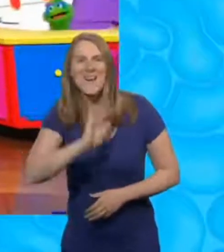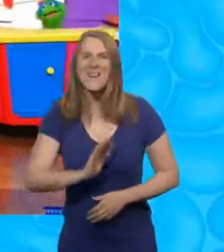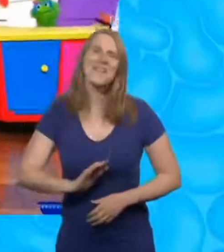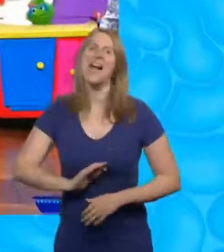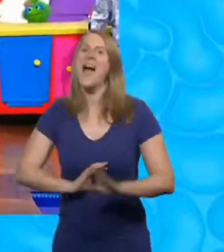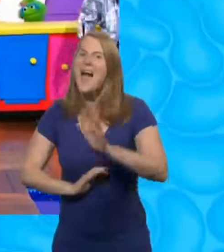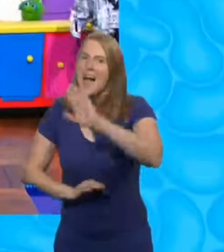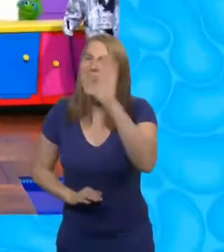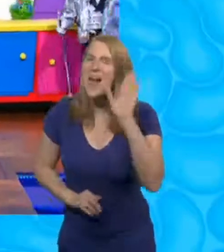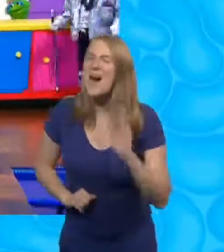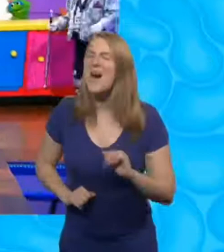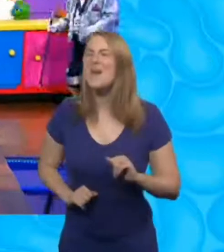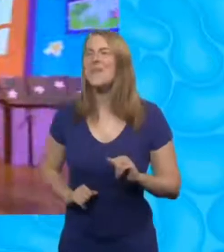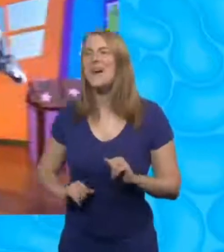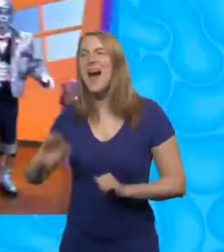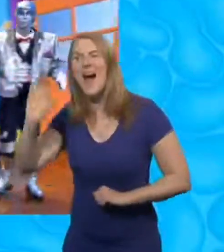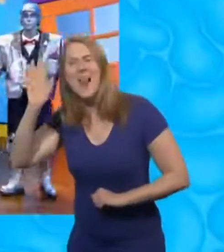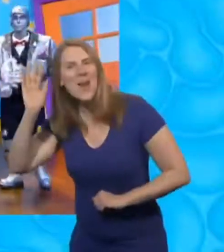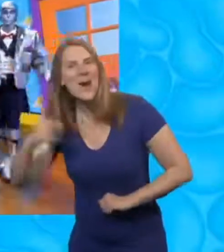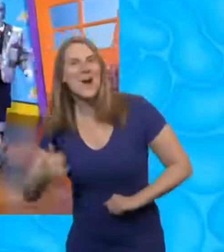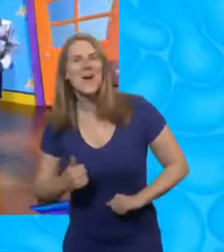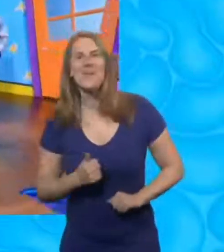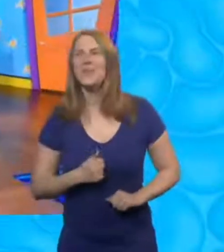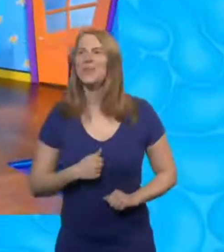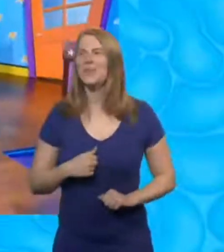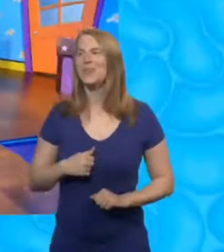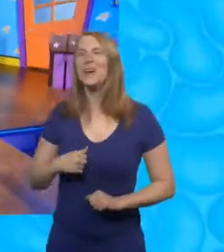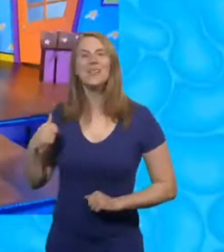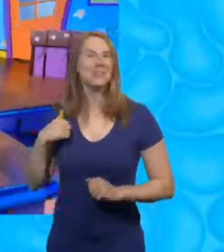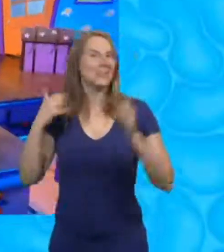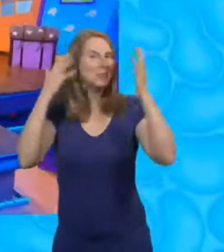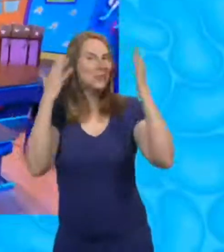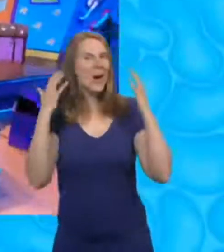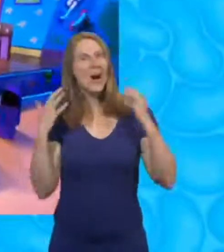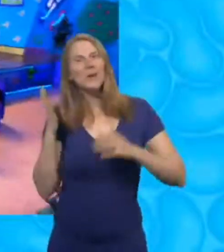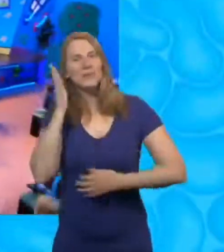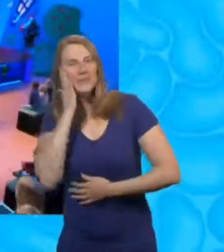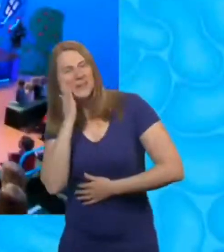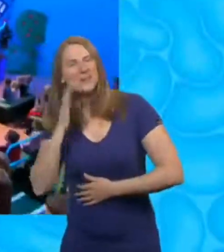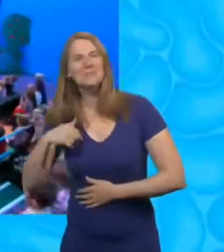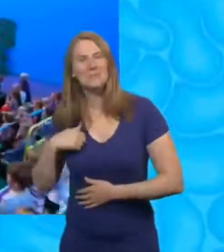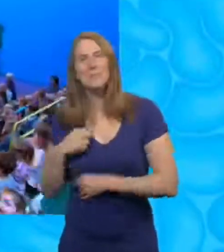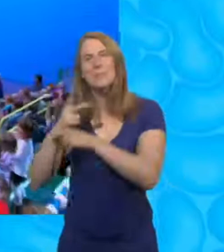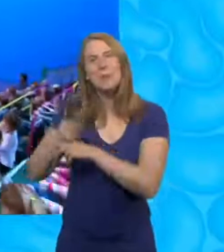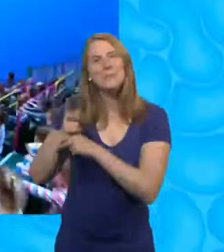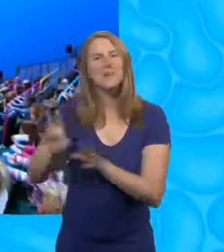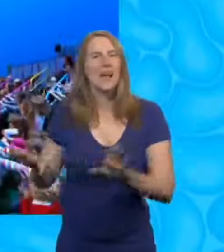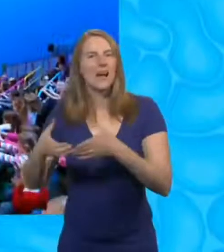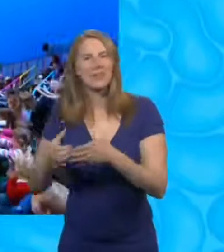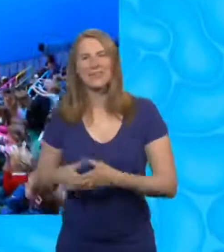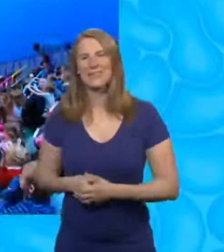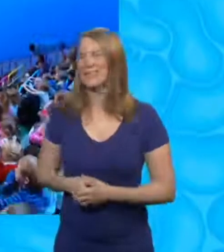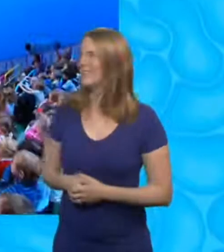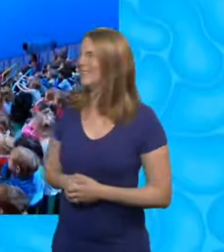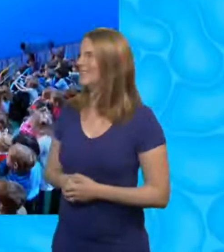Hello to you, and hello from me. I'm the cold asleep from the Monster Sitting Agency.